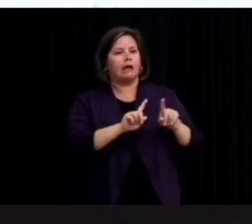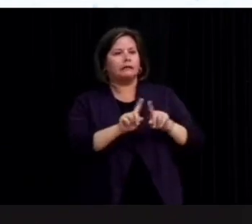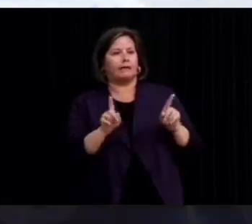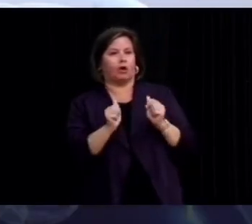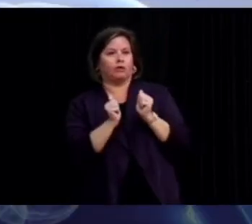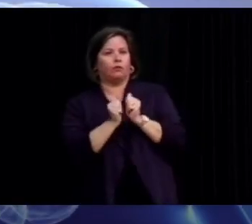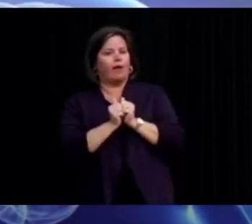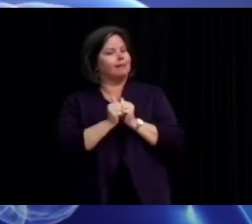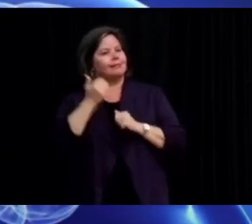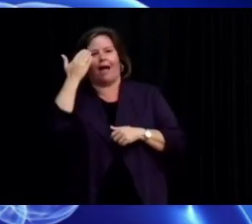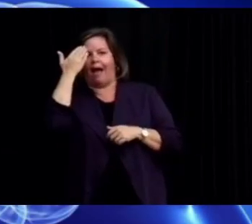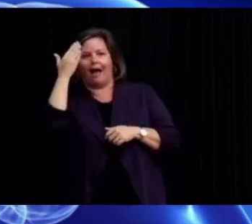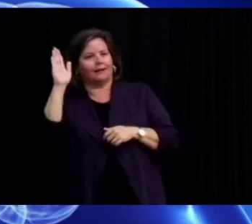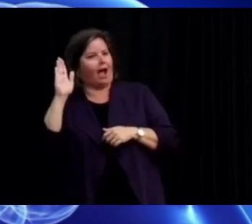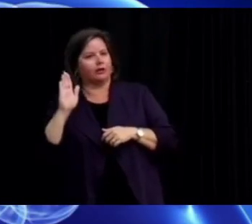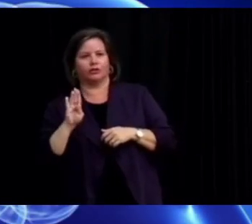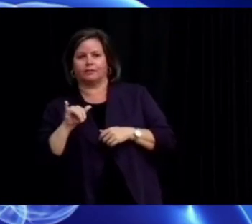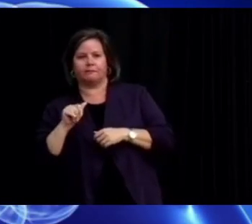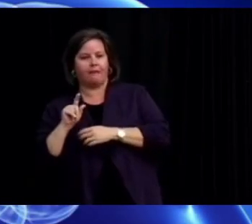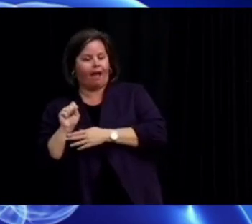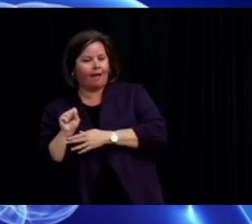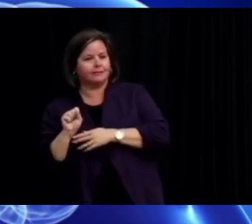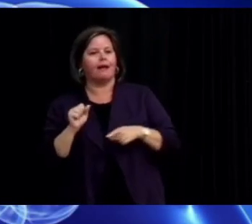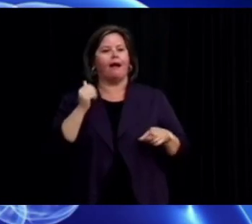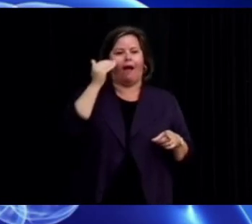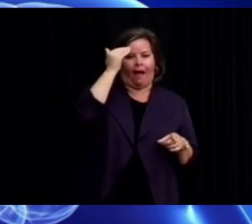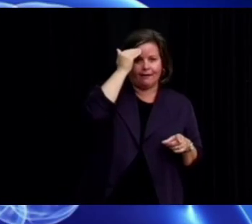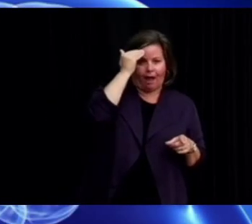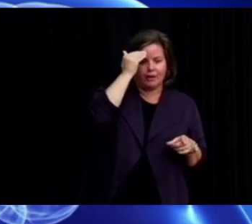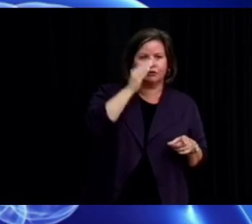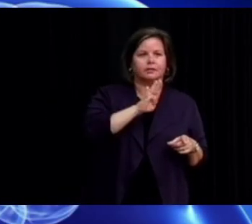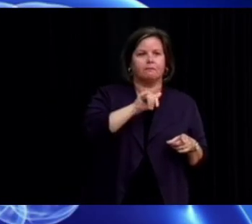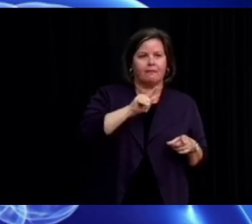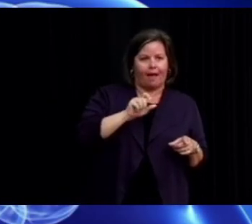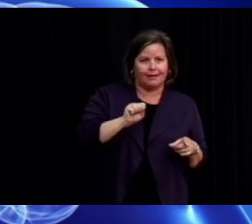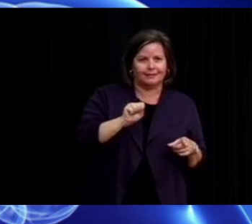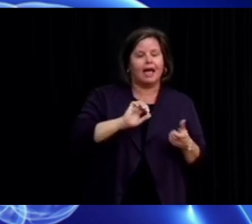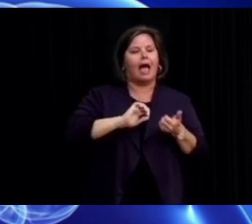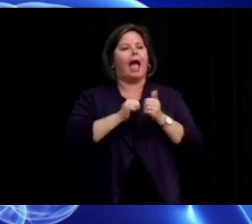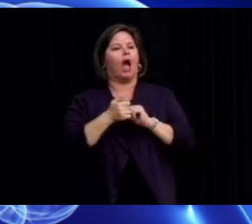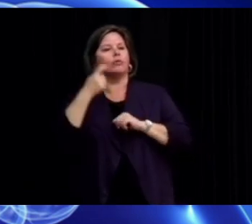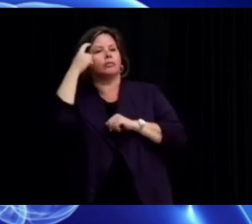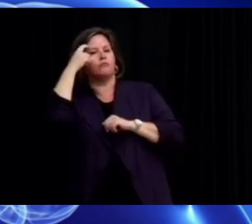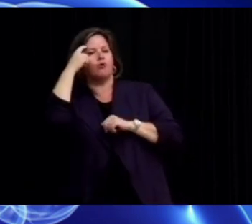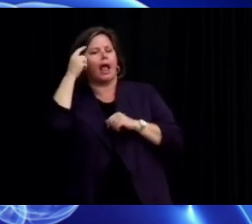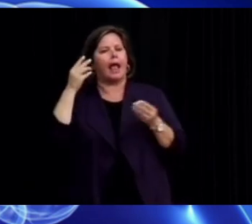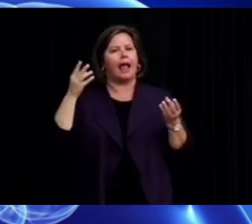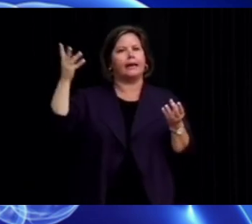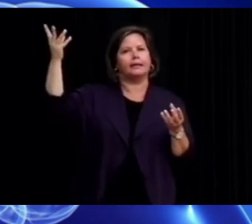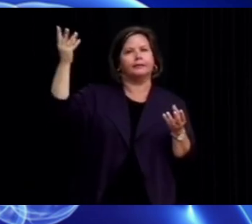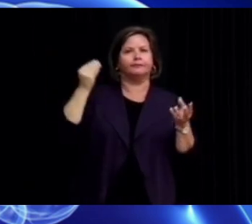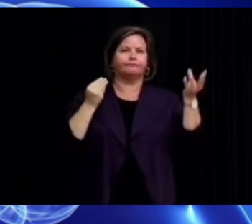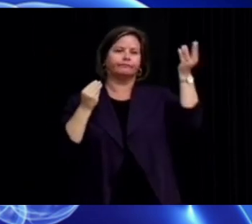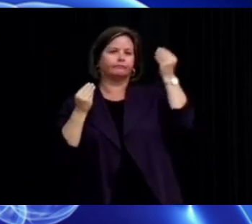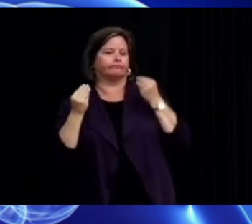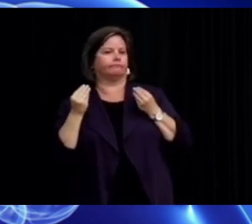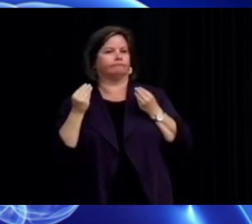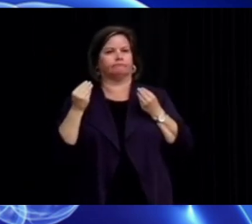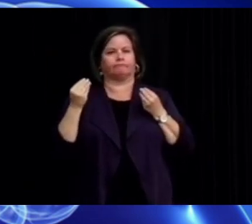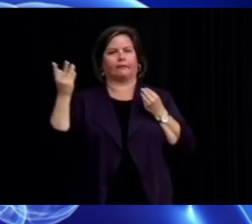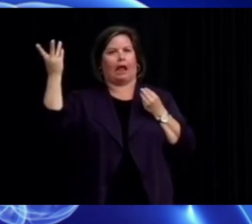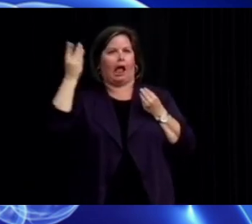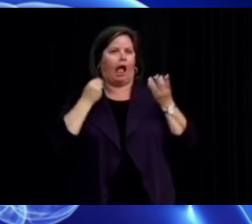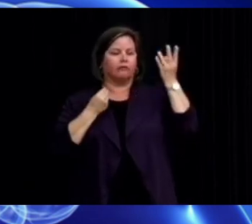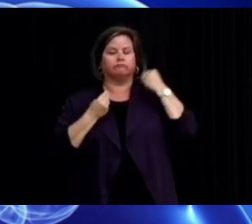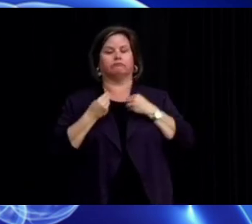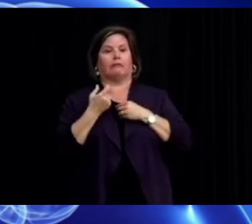unconscious bias and conscious bias, and how the brain is intaking or can intake